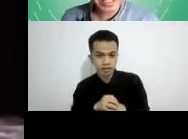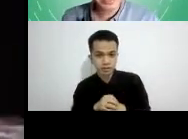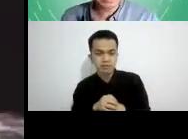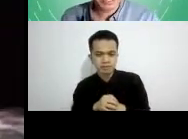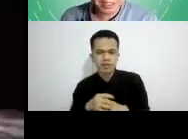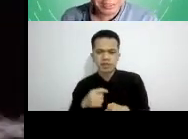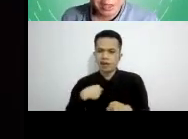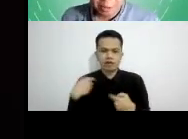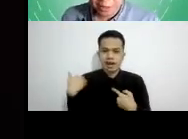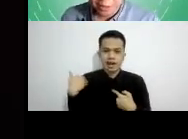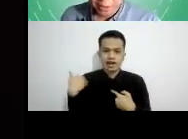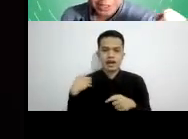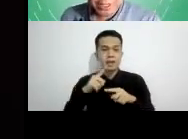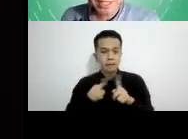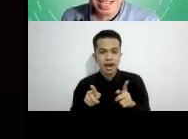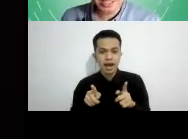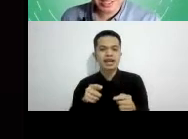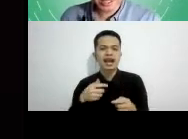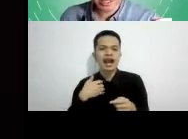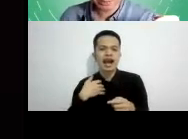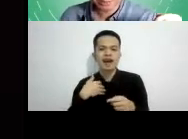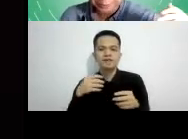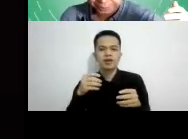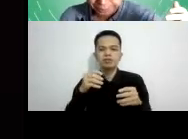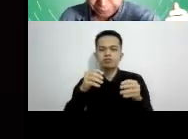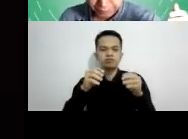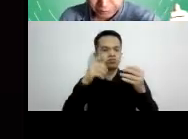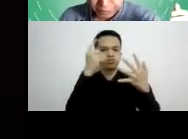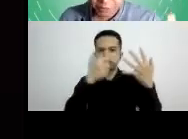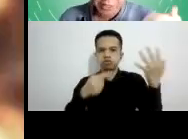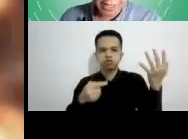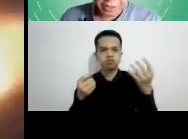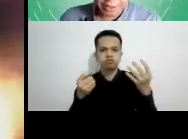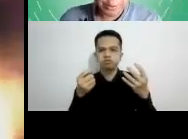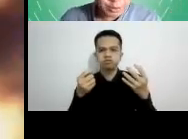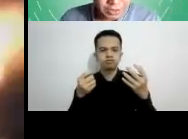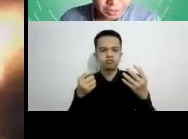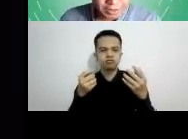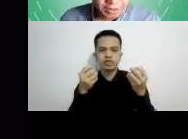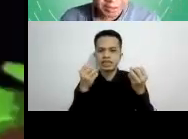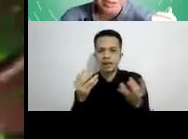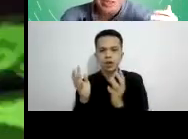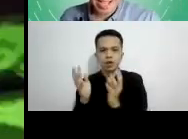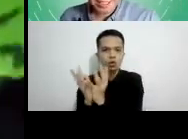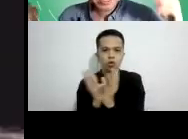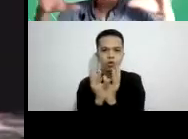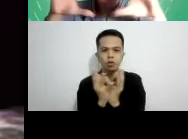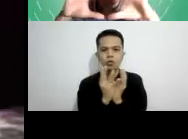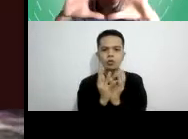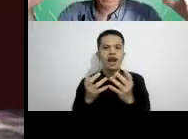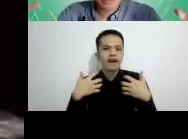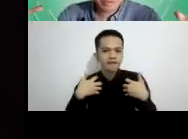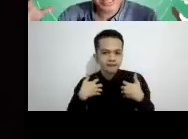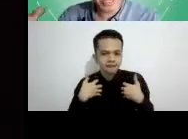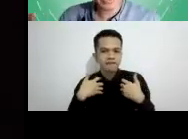haven't yet done it myself, but there's this entire society, community that has this sort